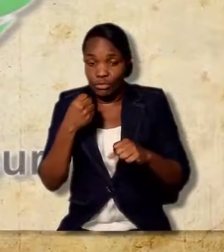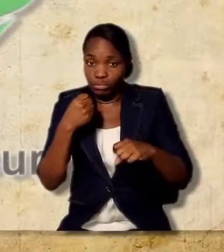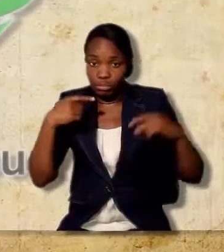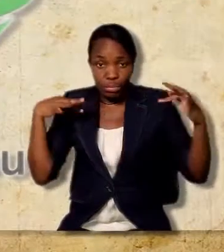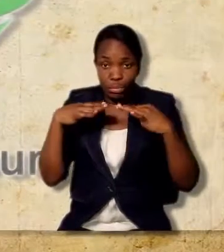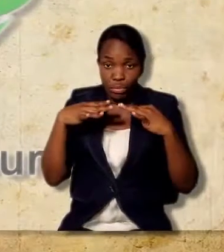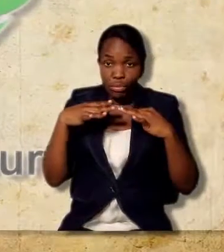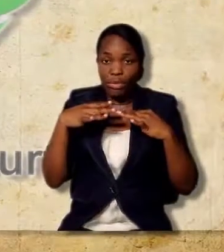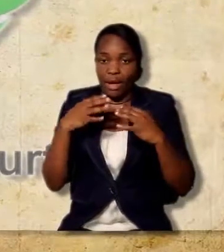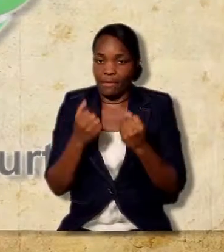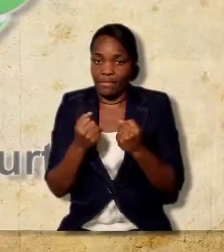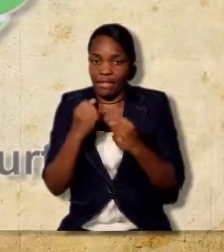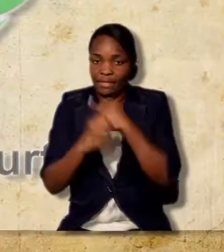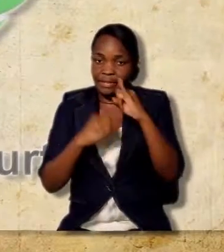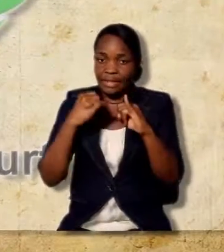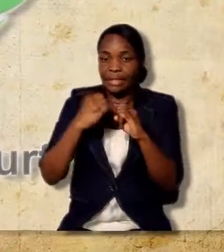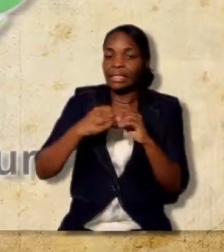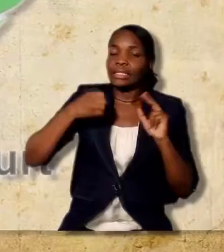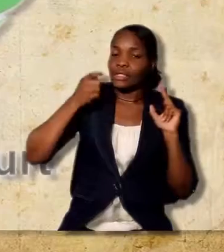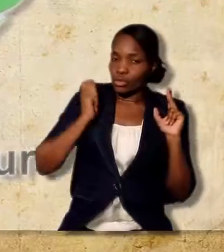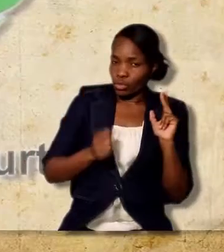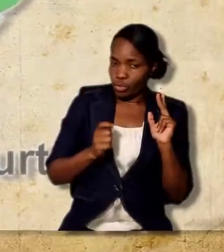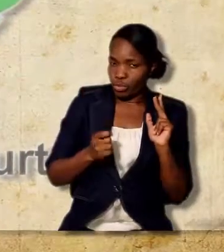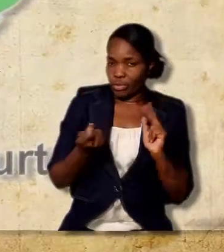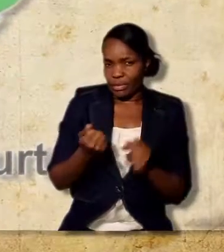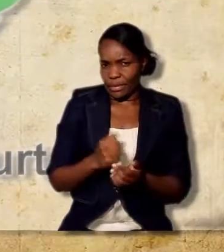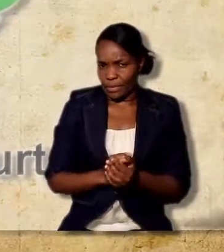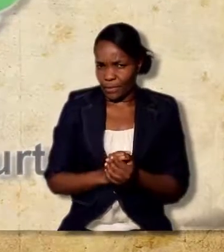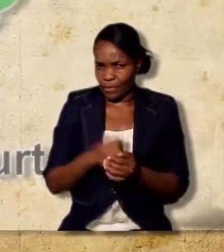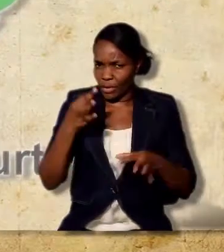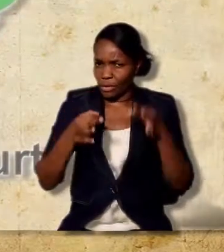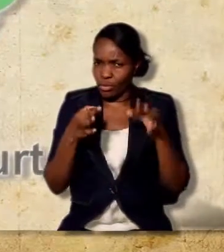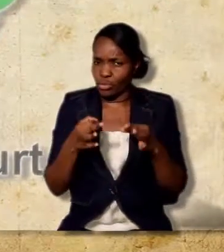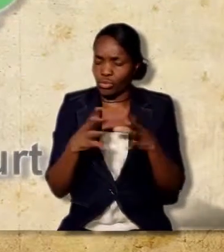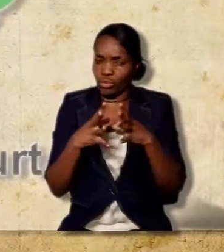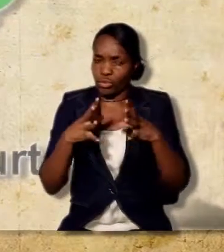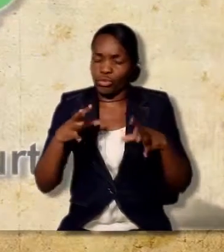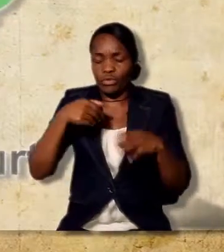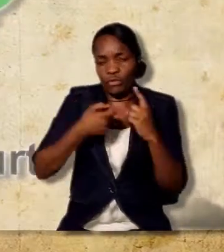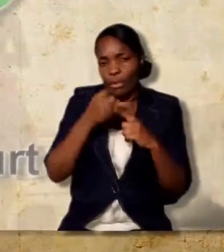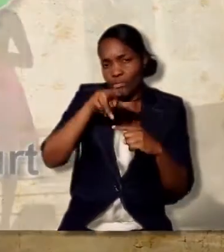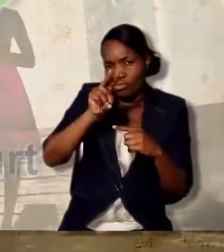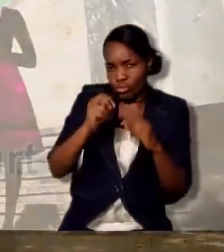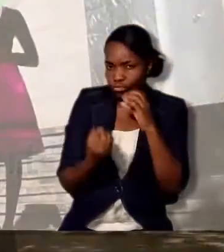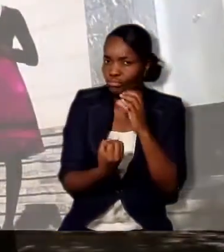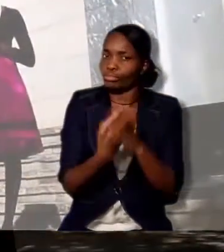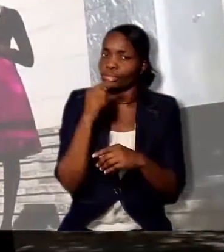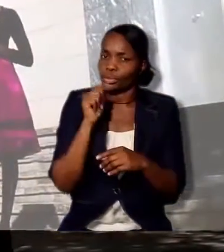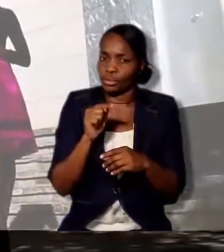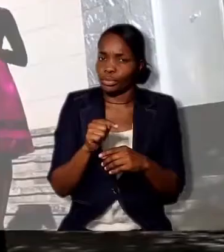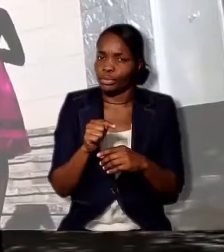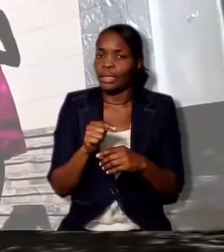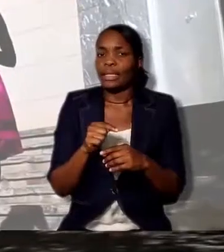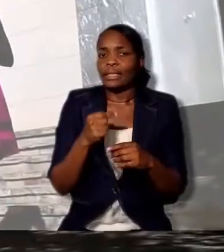the International Court of Justice. The International Court of Justice is the main legal agency of the United Nations, and it